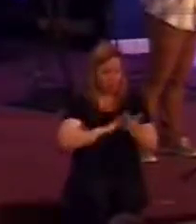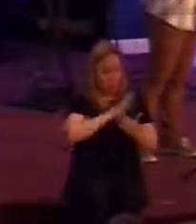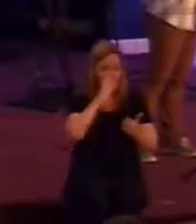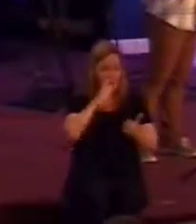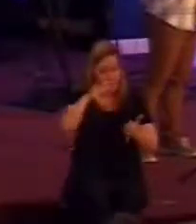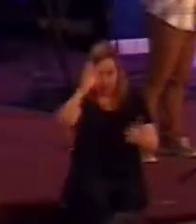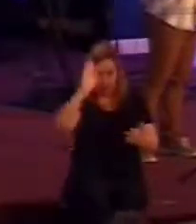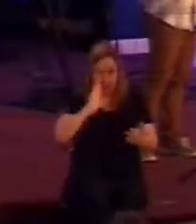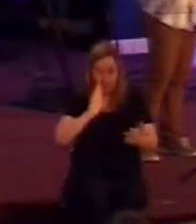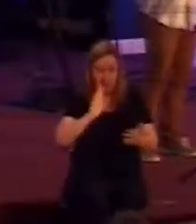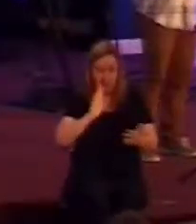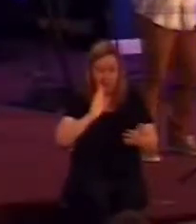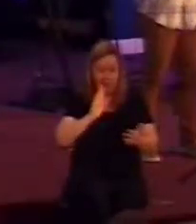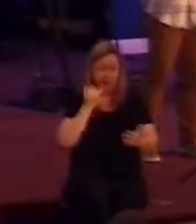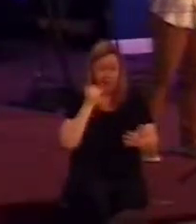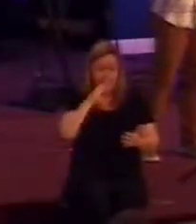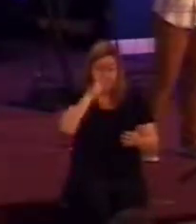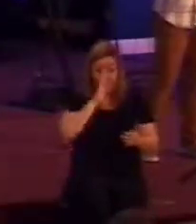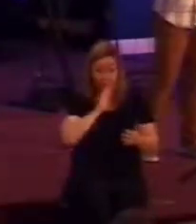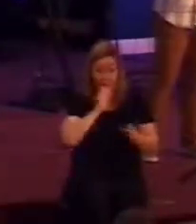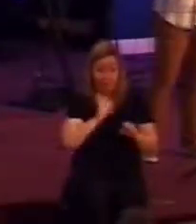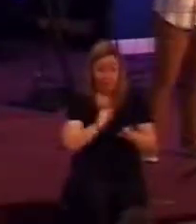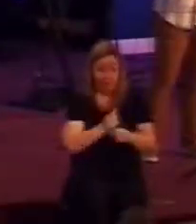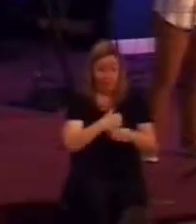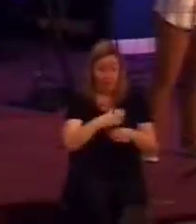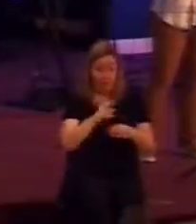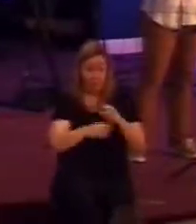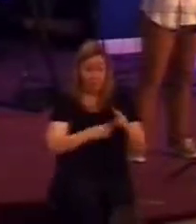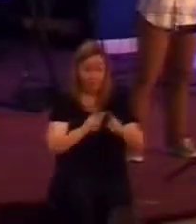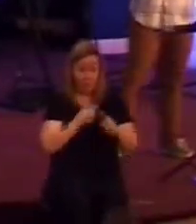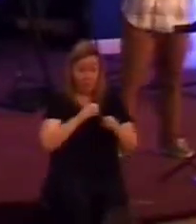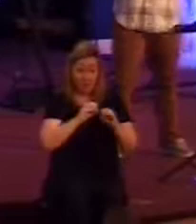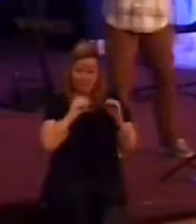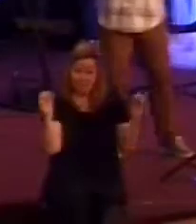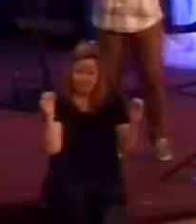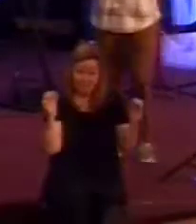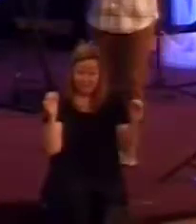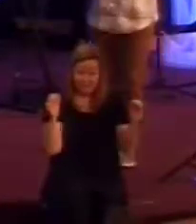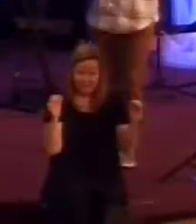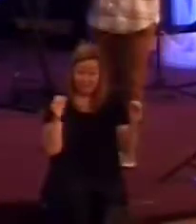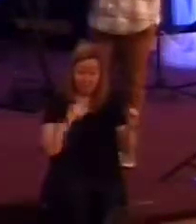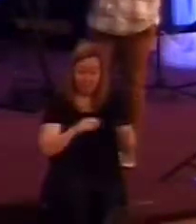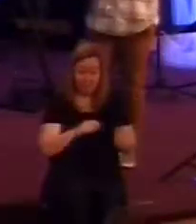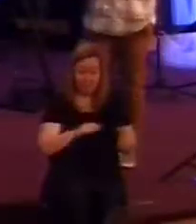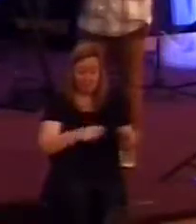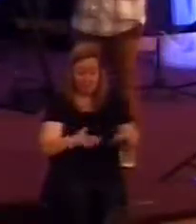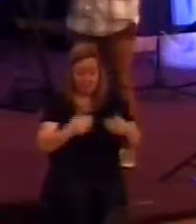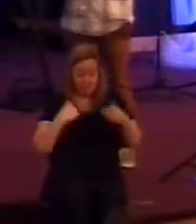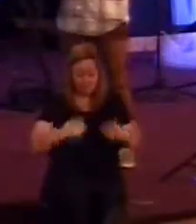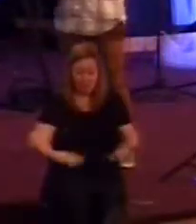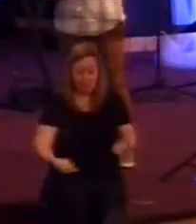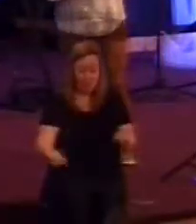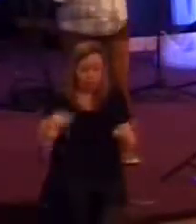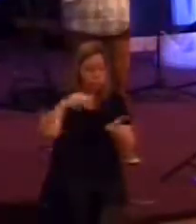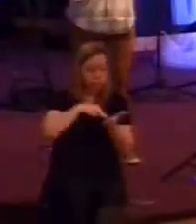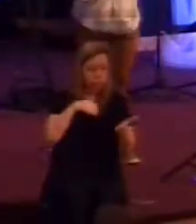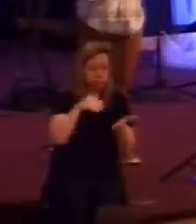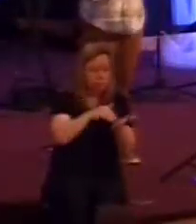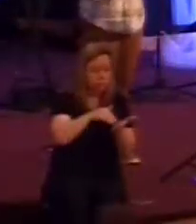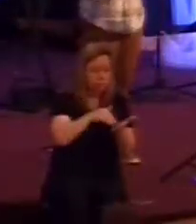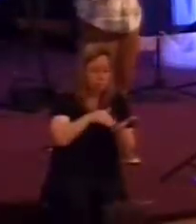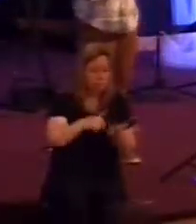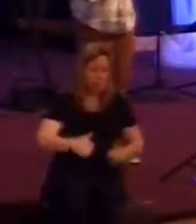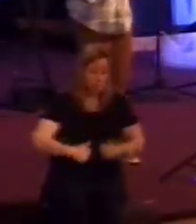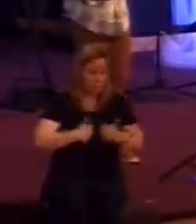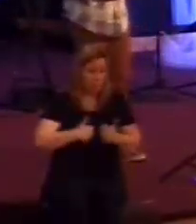God. If God can create the world from nothing, if God can raise a dead body back to life, if God could